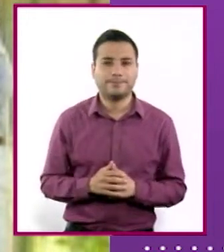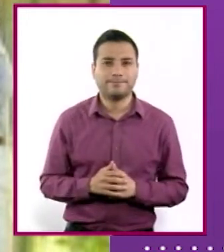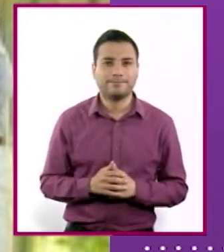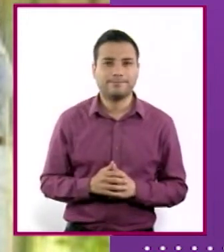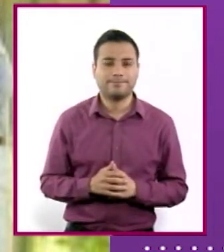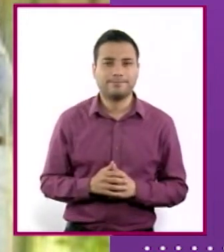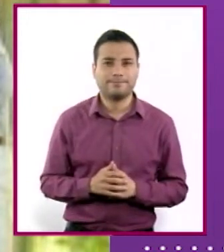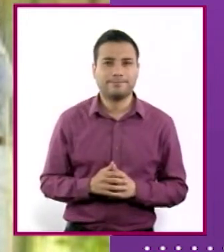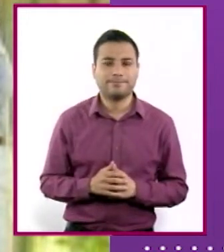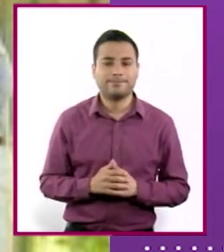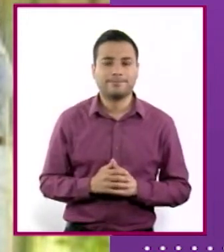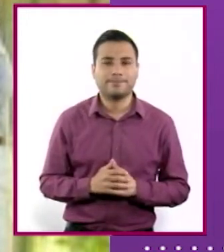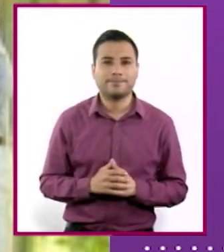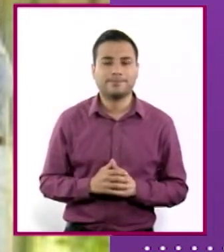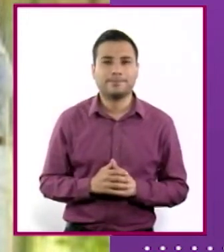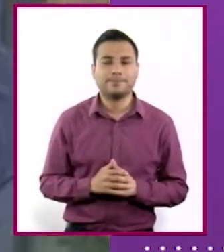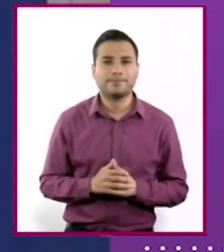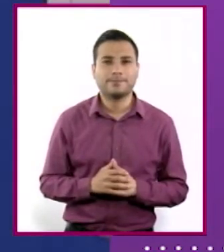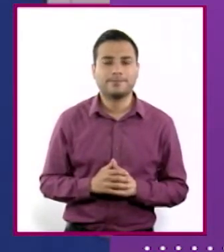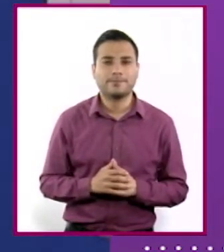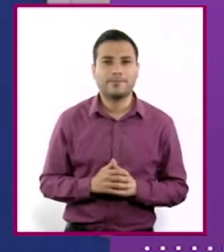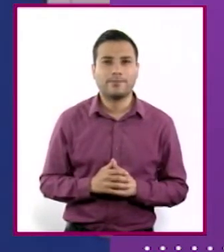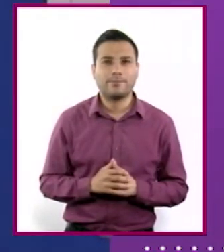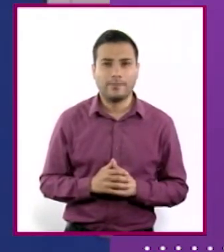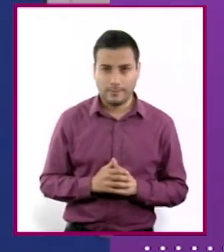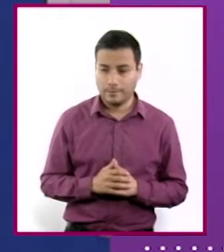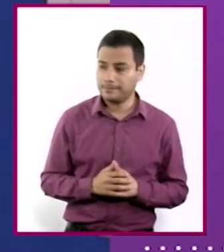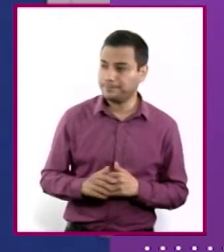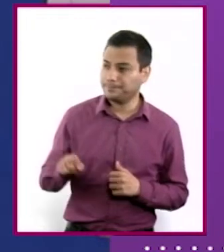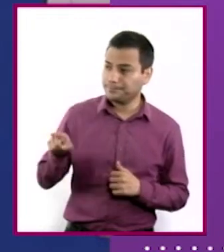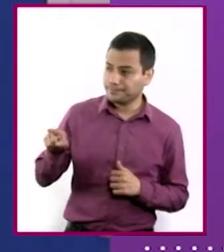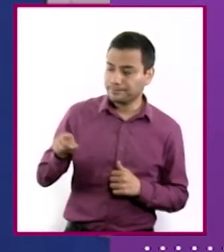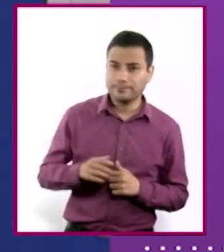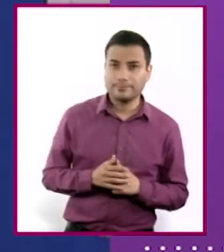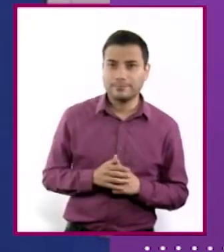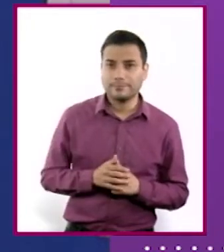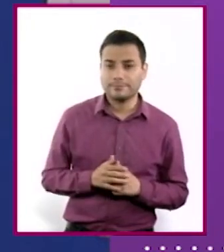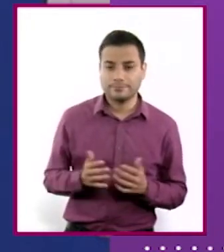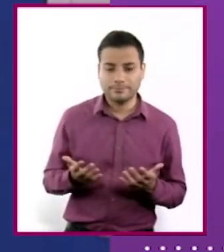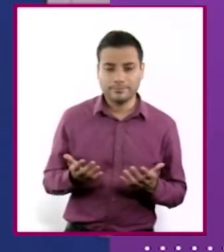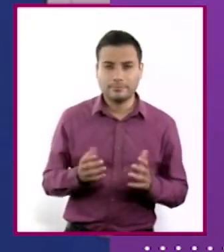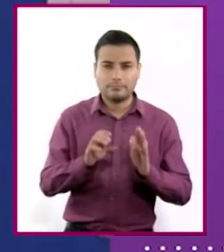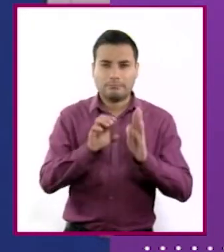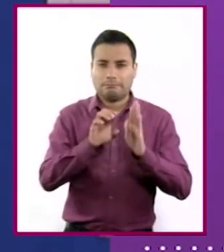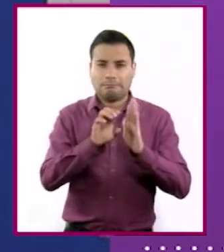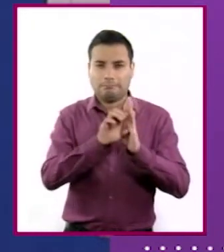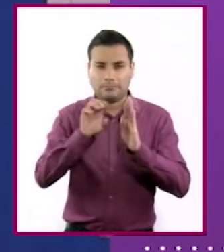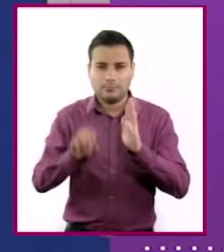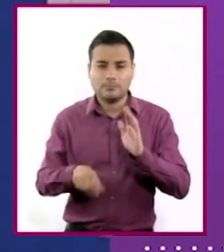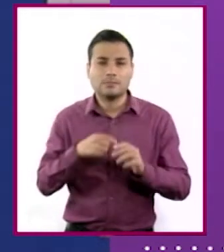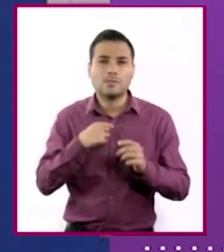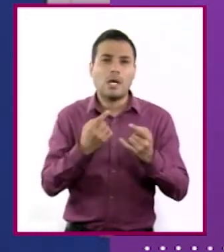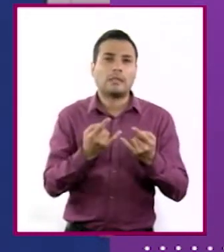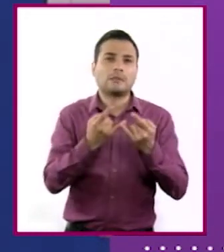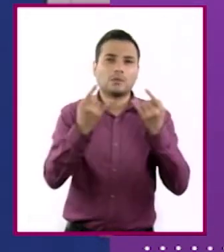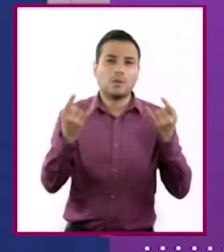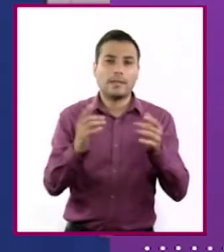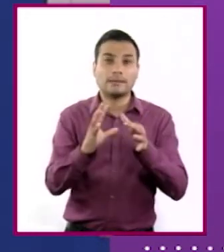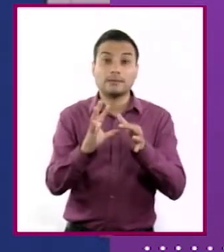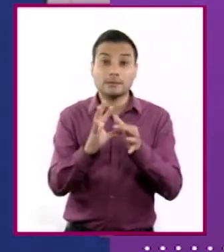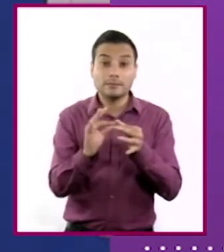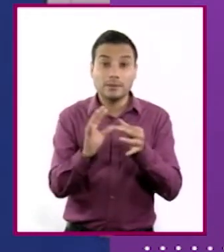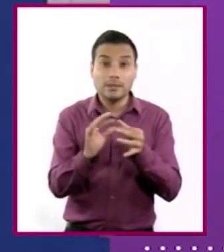de esto, ayudó a su abuela. Usamos when cuando la acción que narramos es anterior a